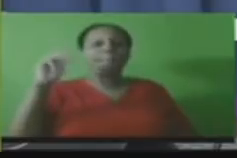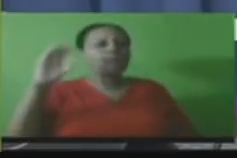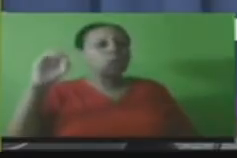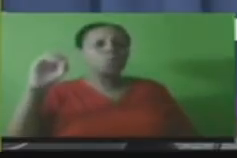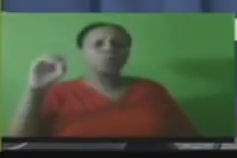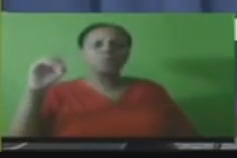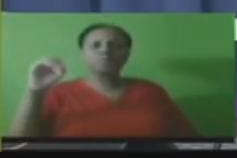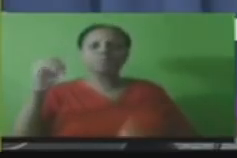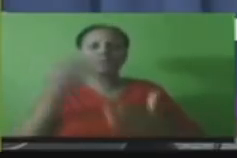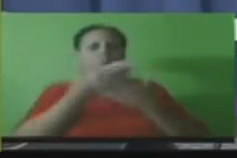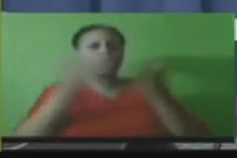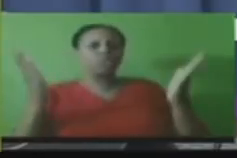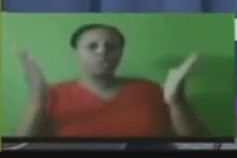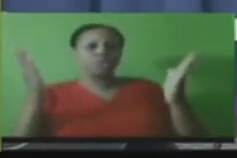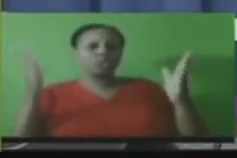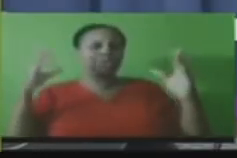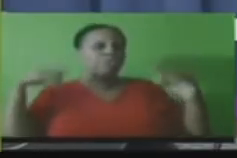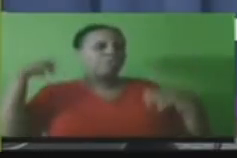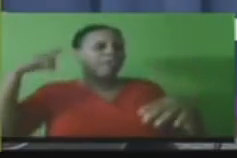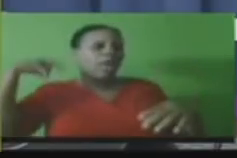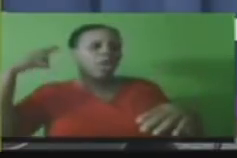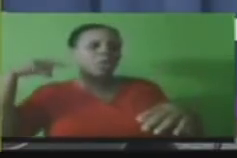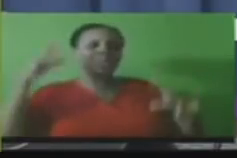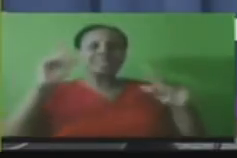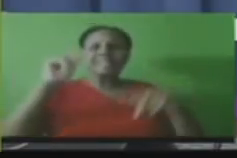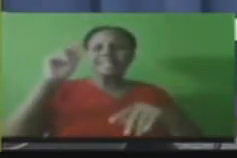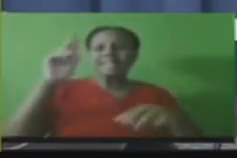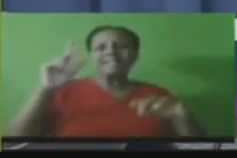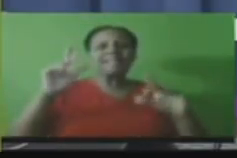a good Saturday afternoon to one and all.